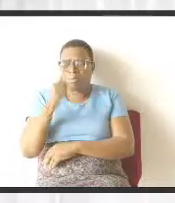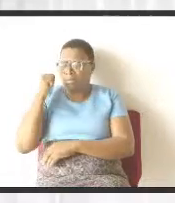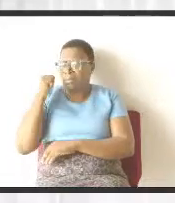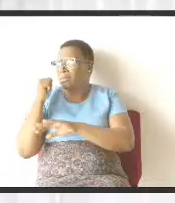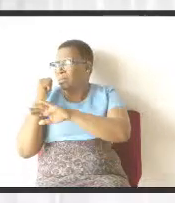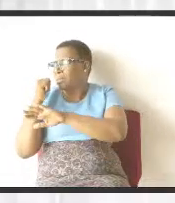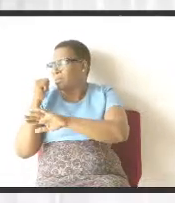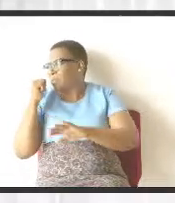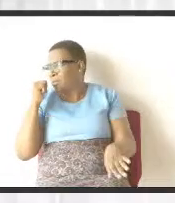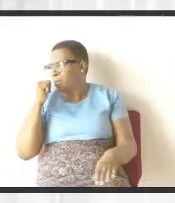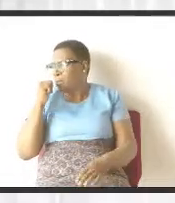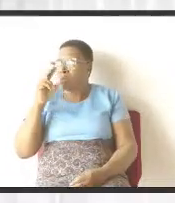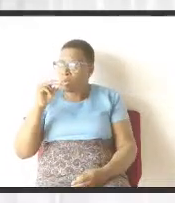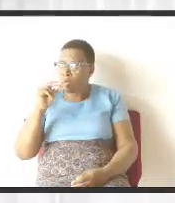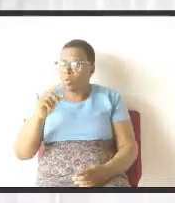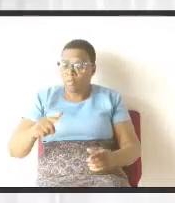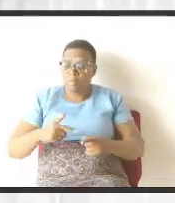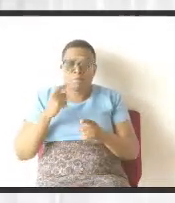away.